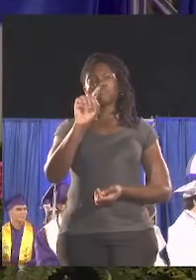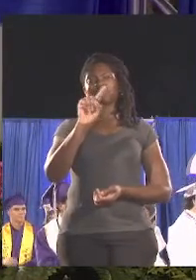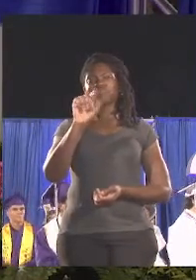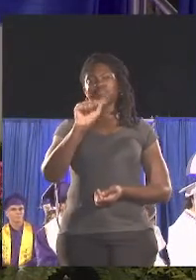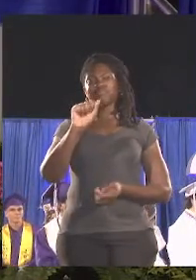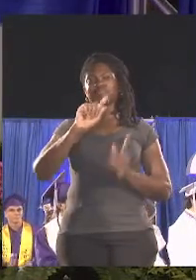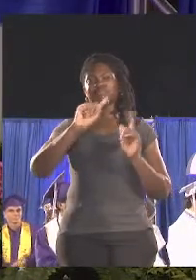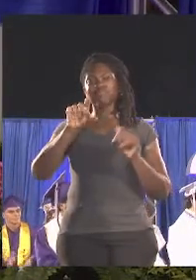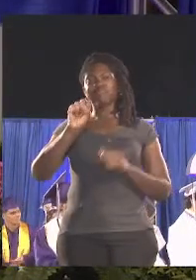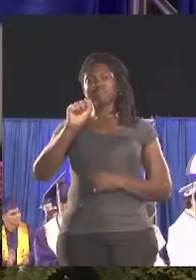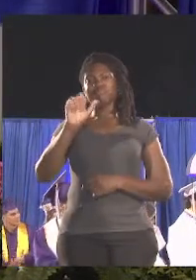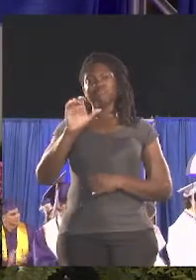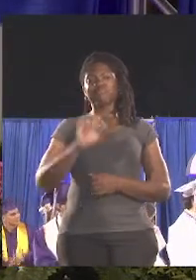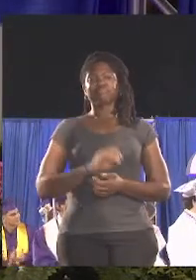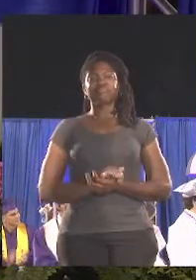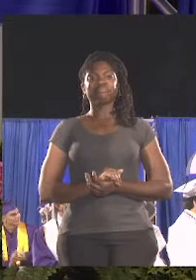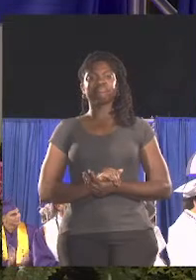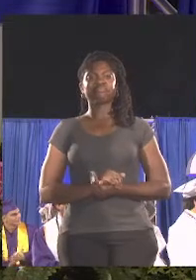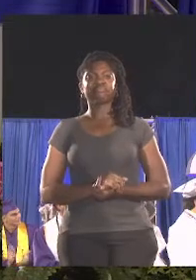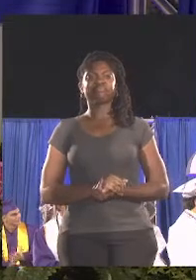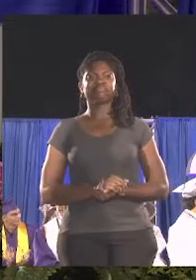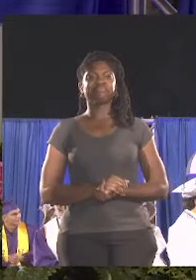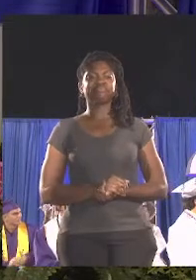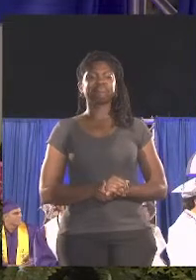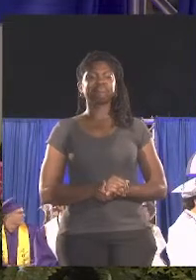Antonio College.